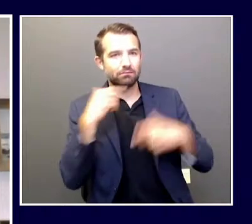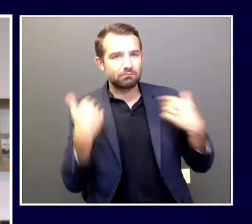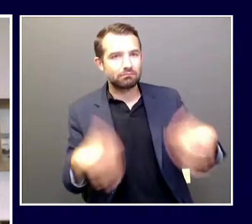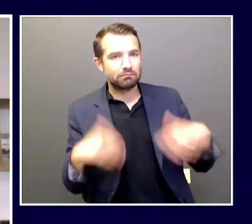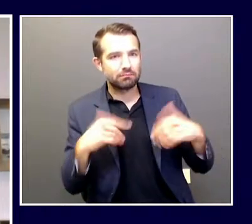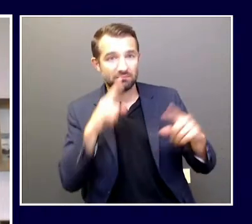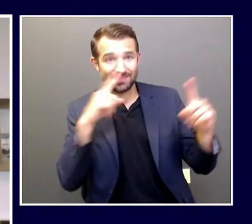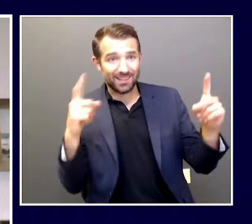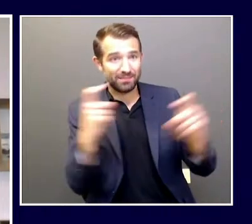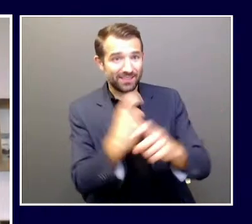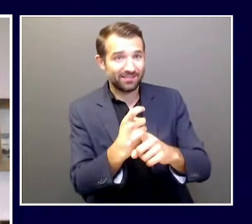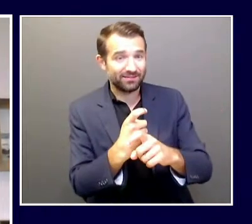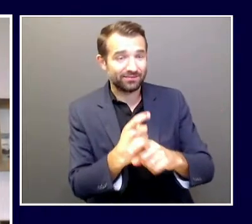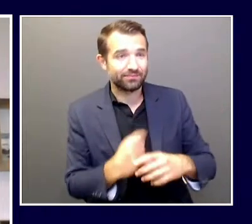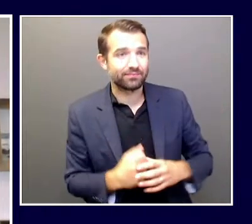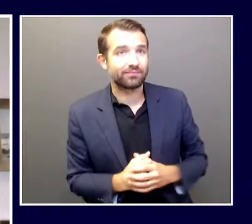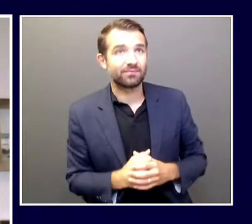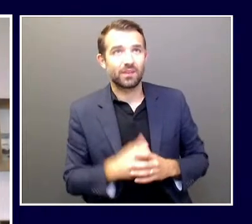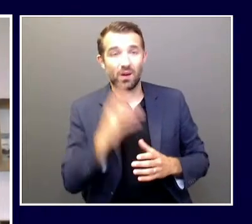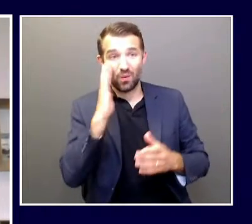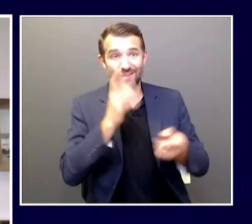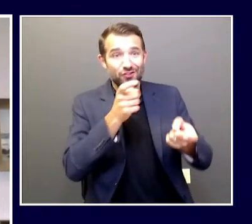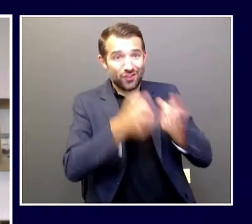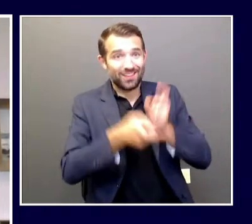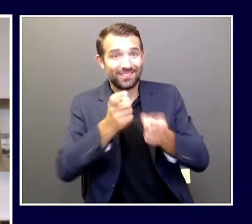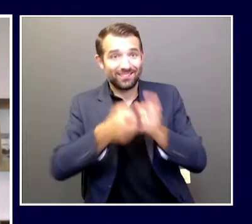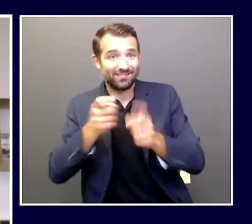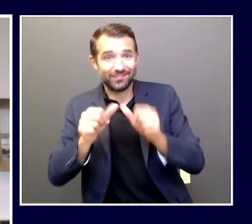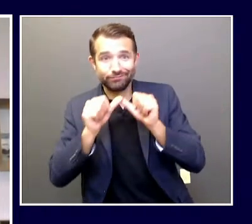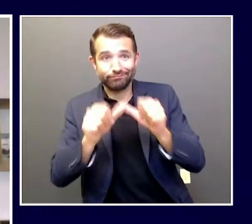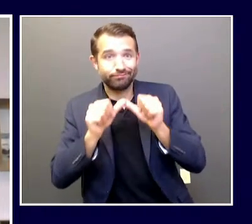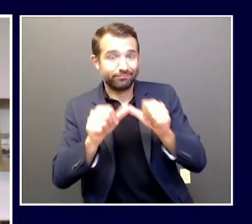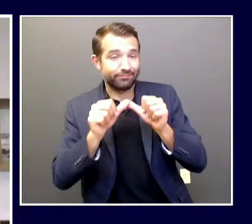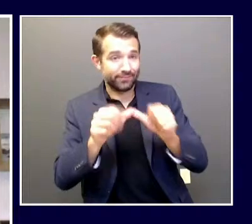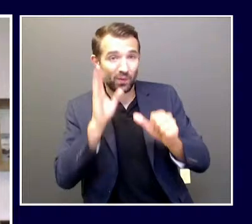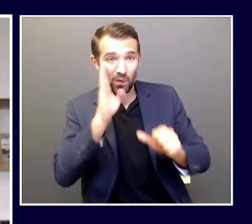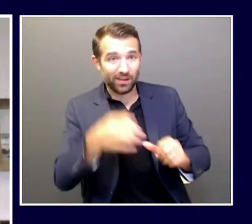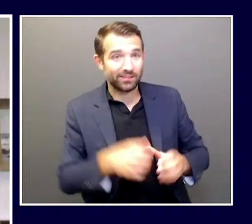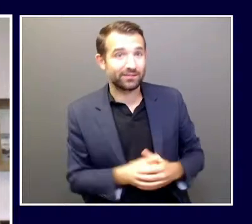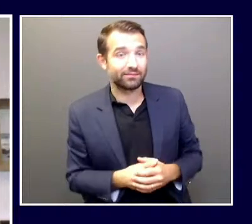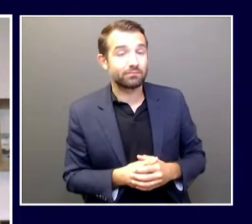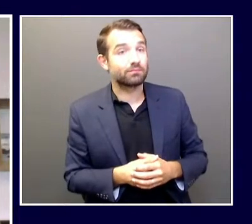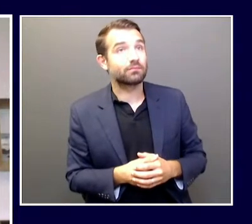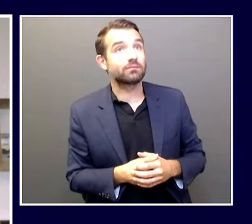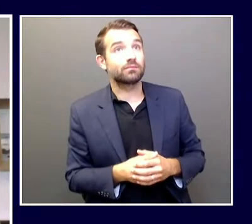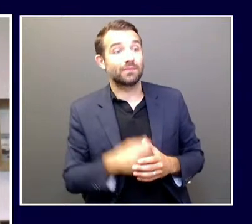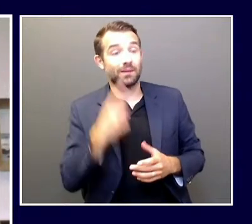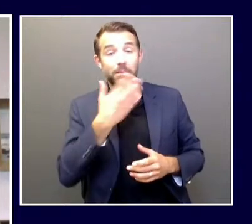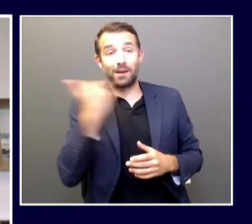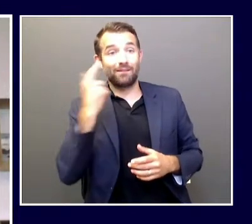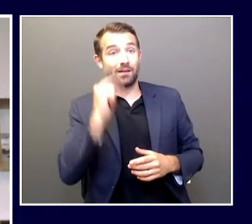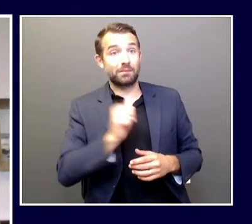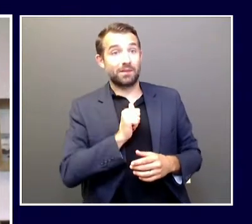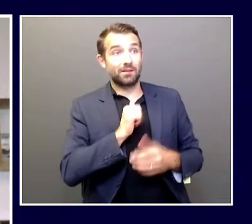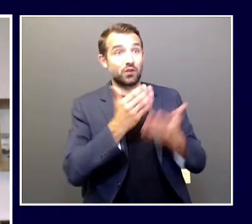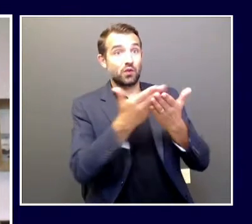and turns. But the best ways to keep yourself and others safe remain